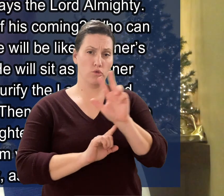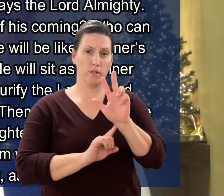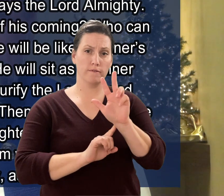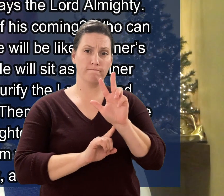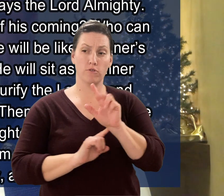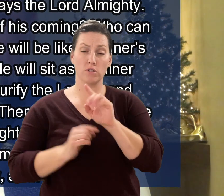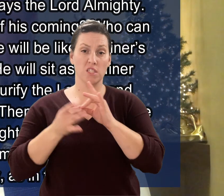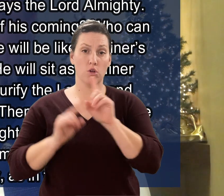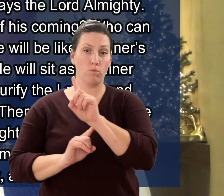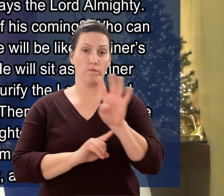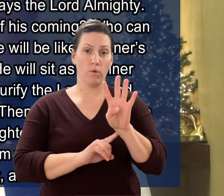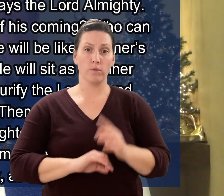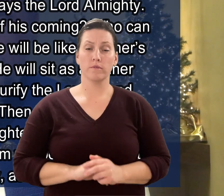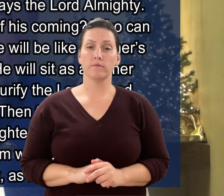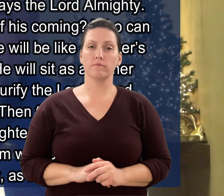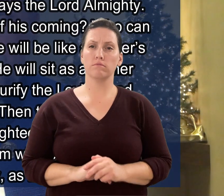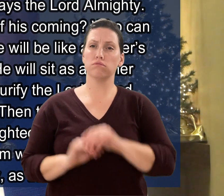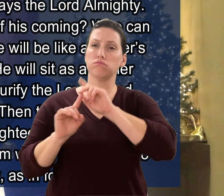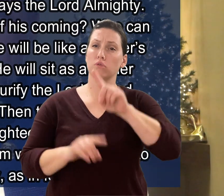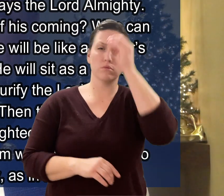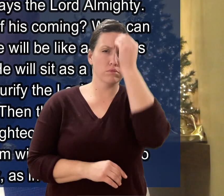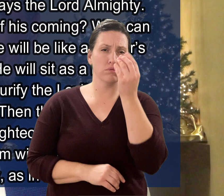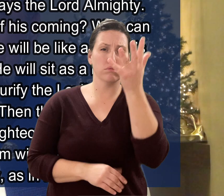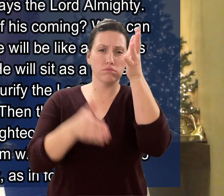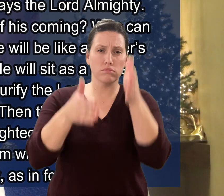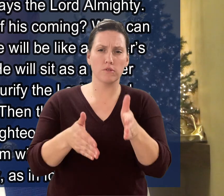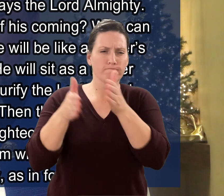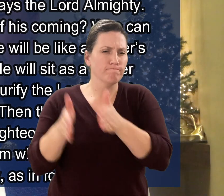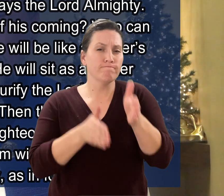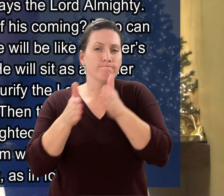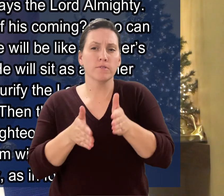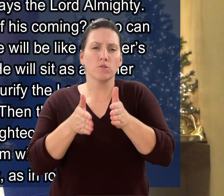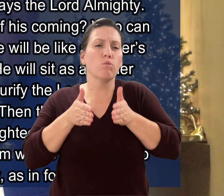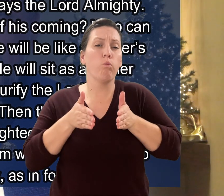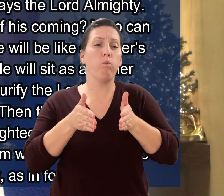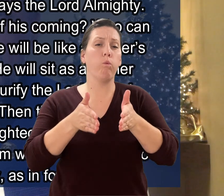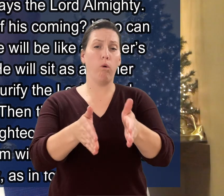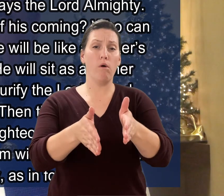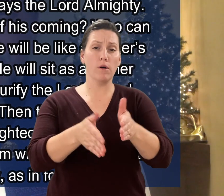verses. I will send my messenger who will prepare the way before